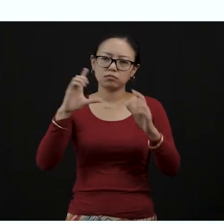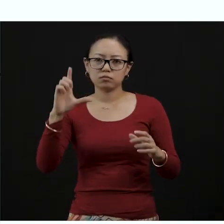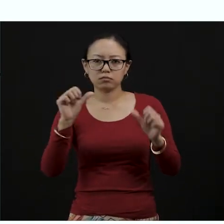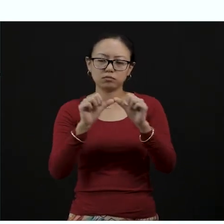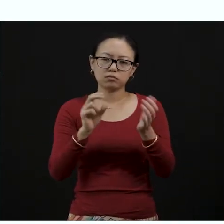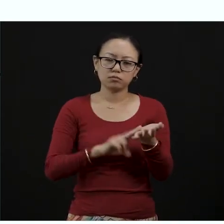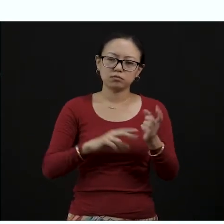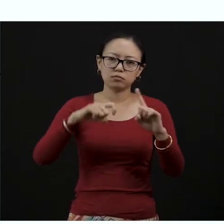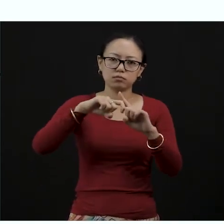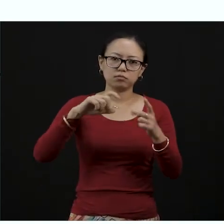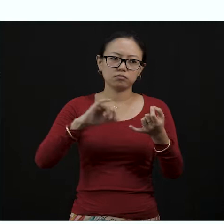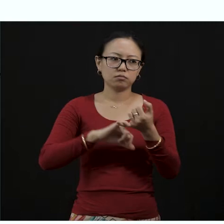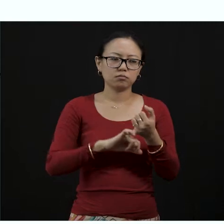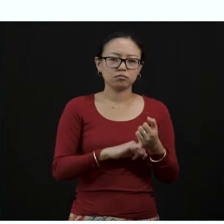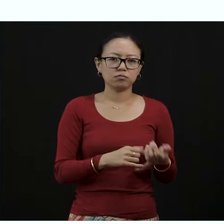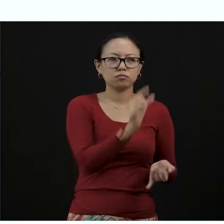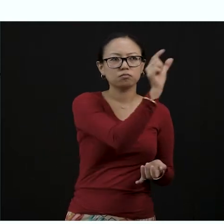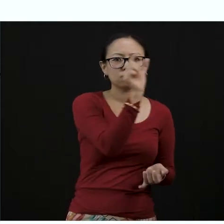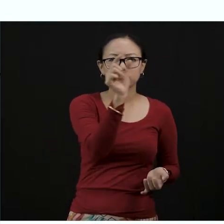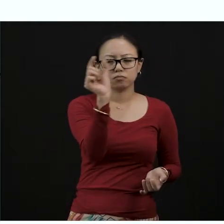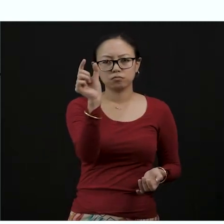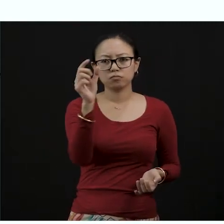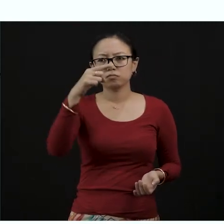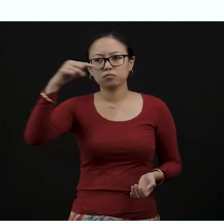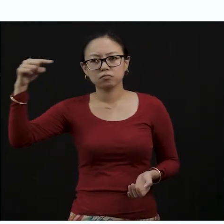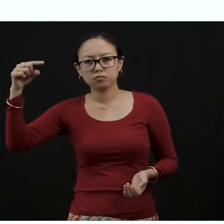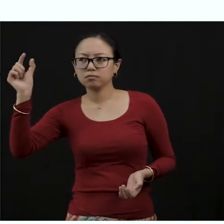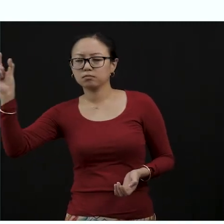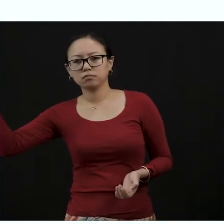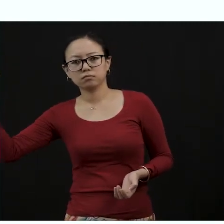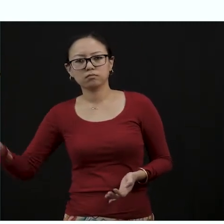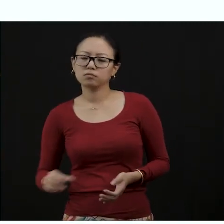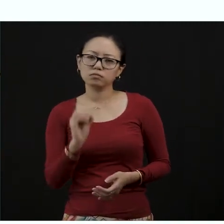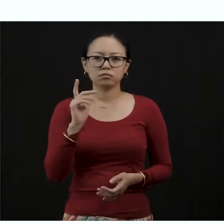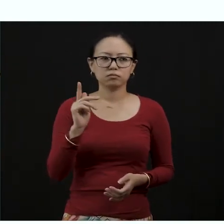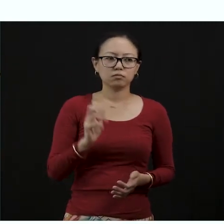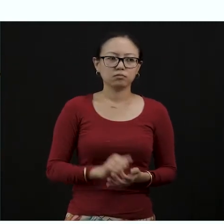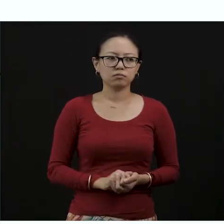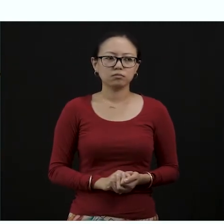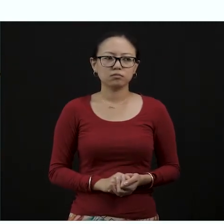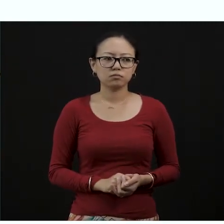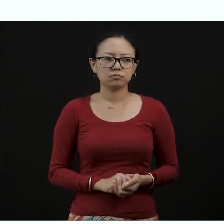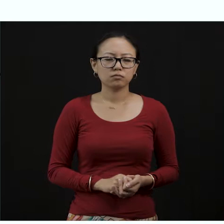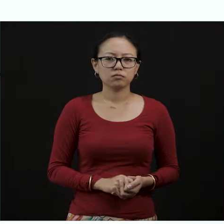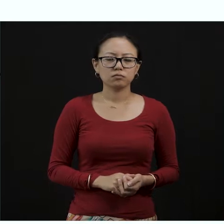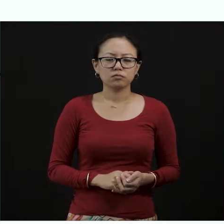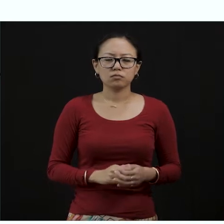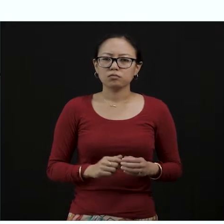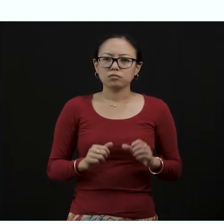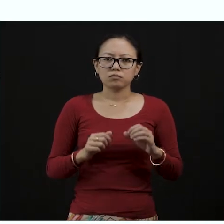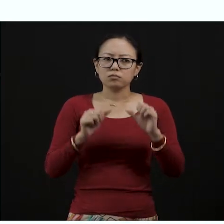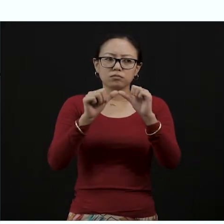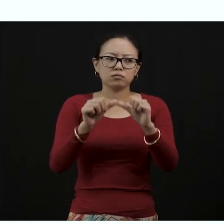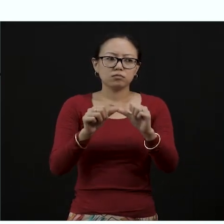the point where two sides meet is called the two point where two sides meet is called the corner